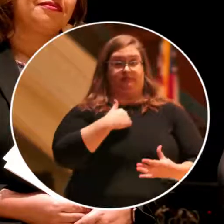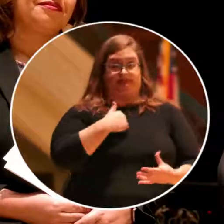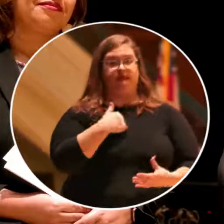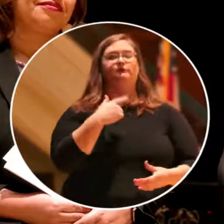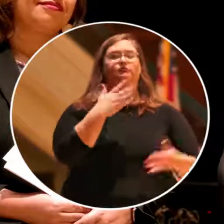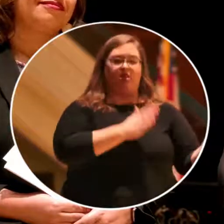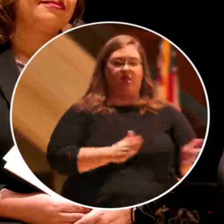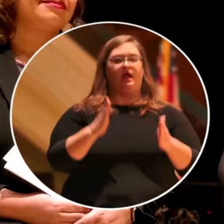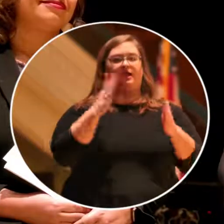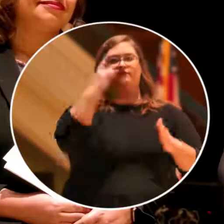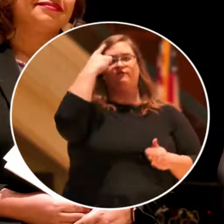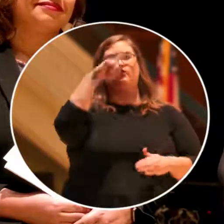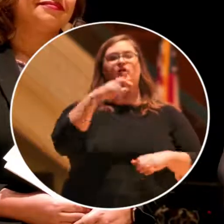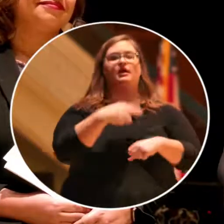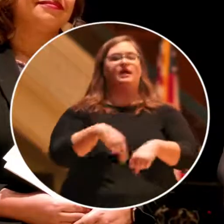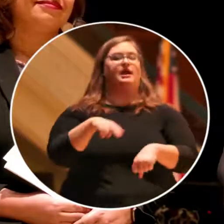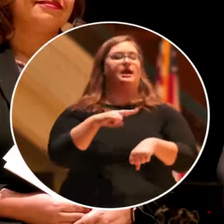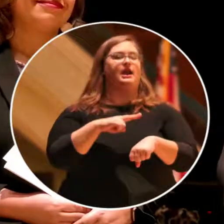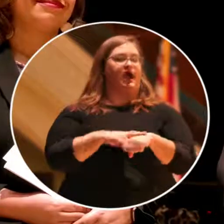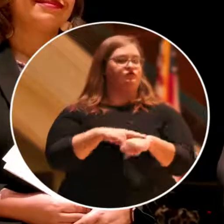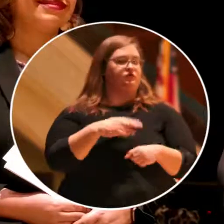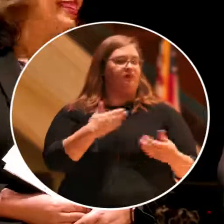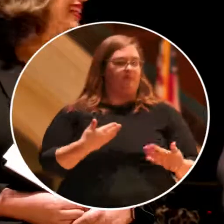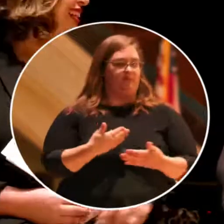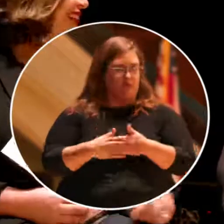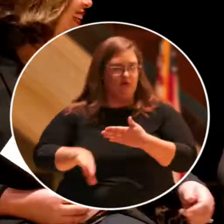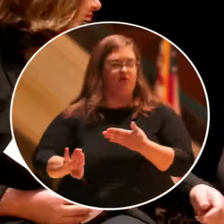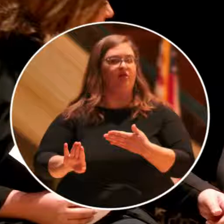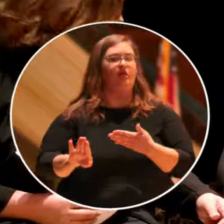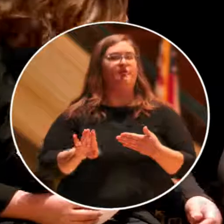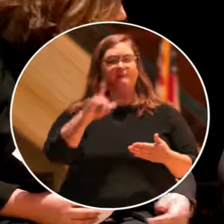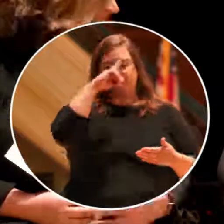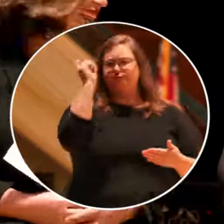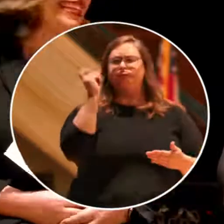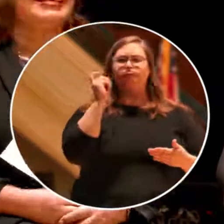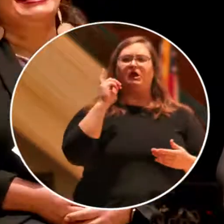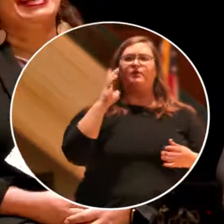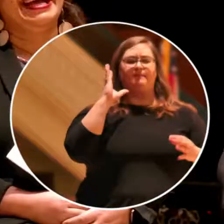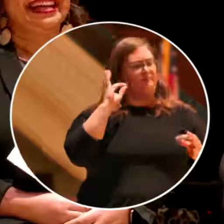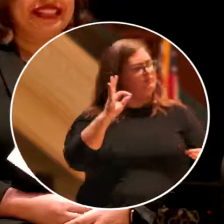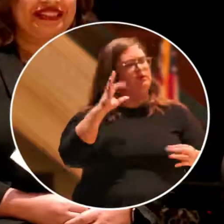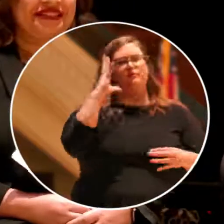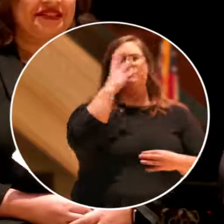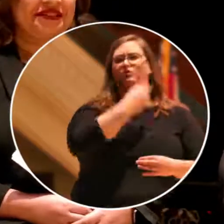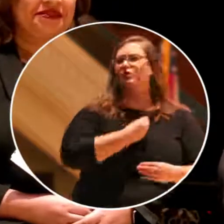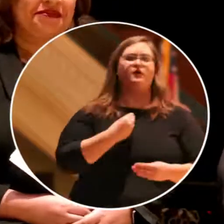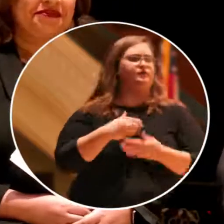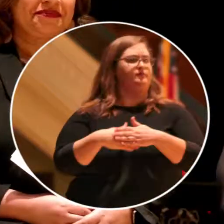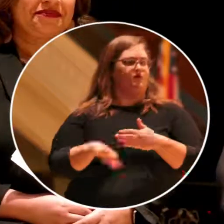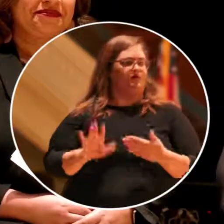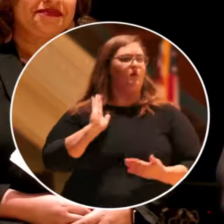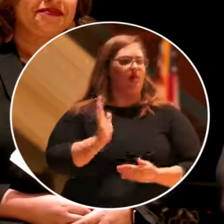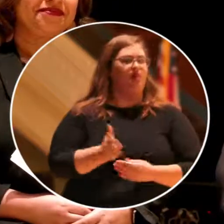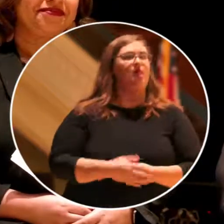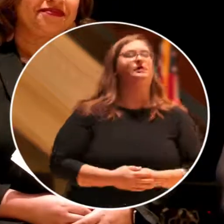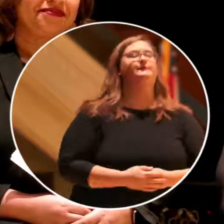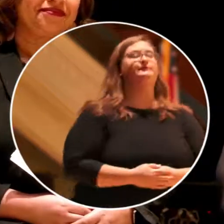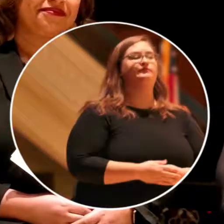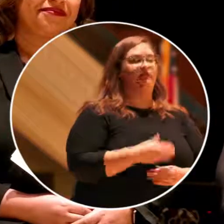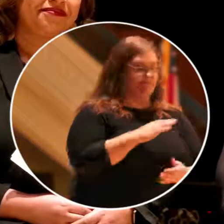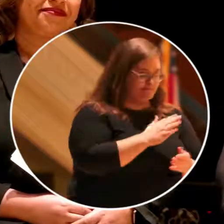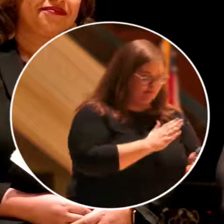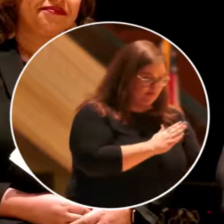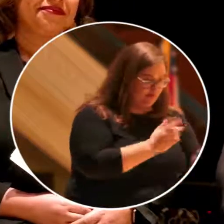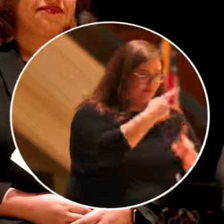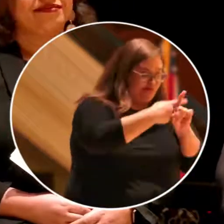and safe and beautiful. We spent months preparing, and then my due date finally